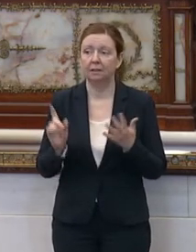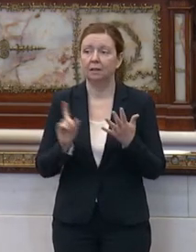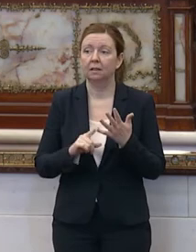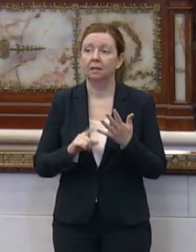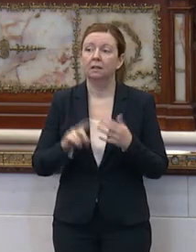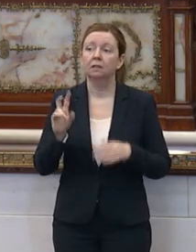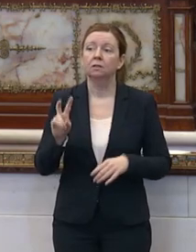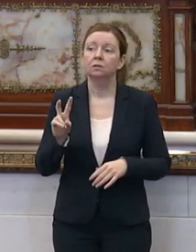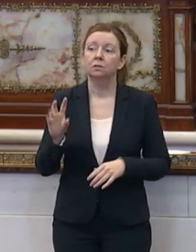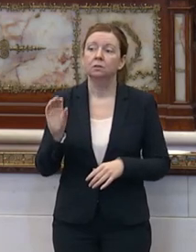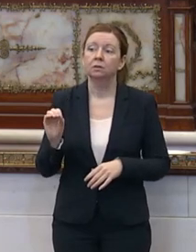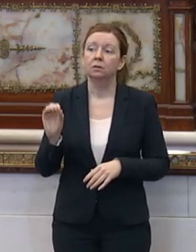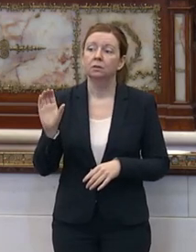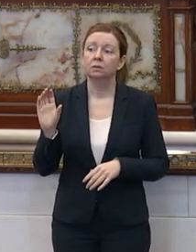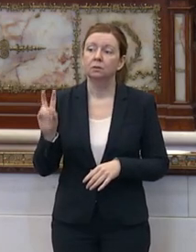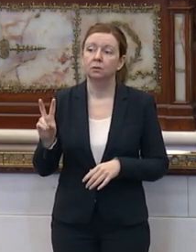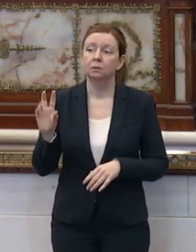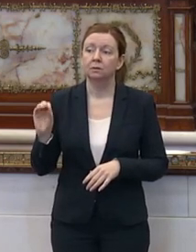And resolution number